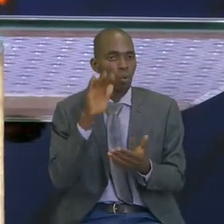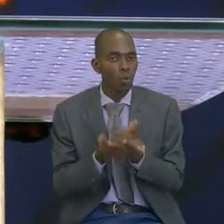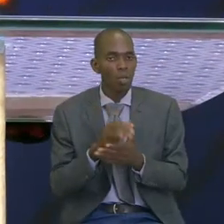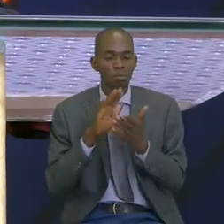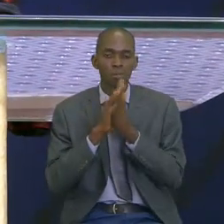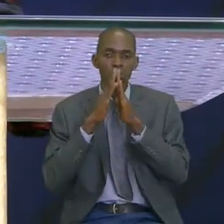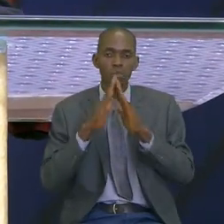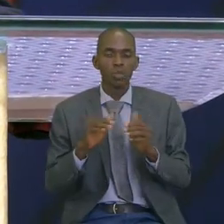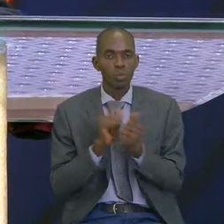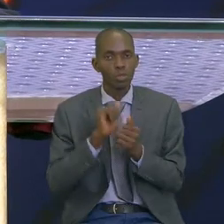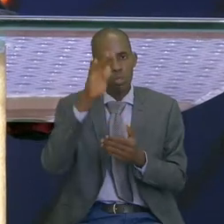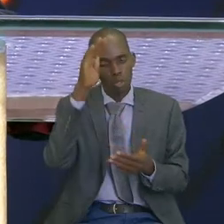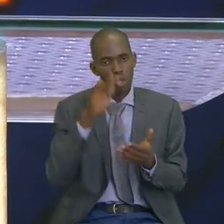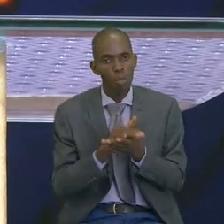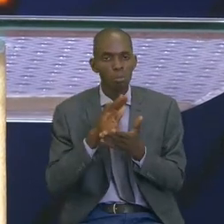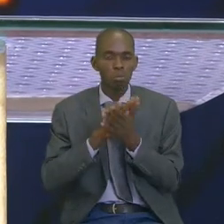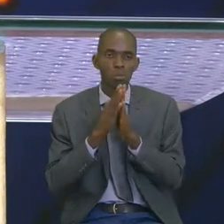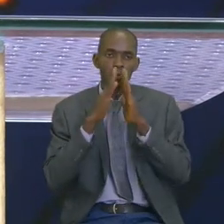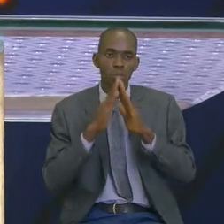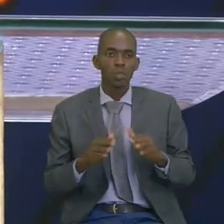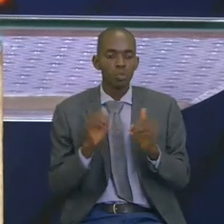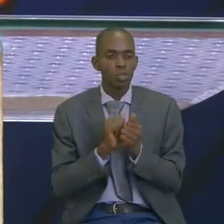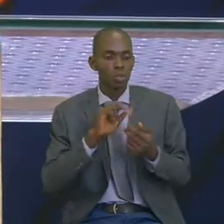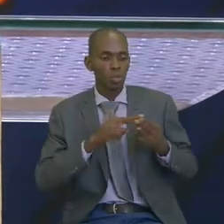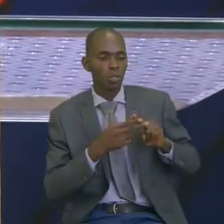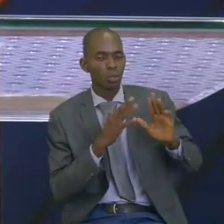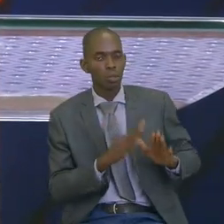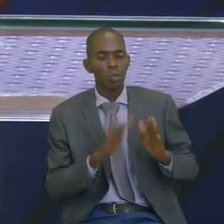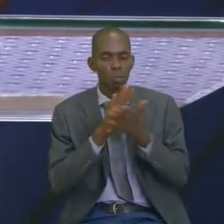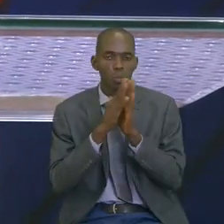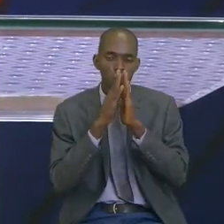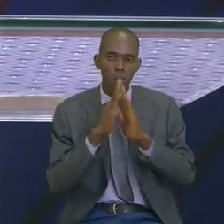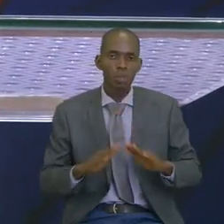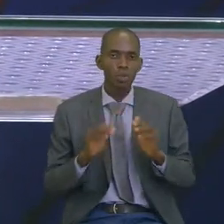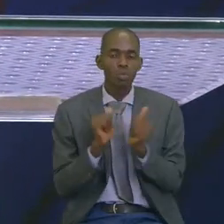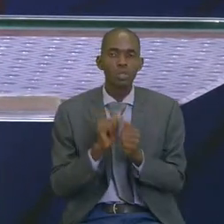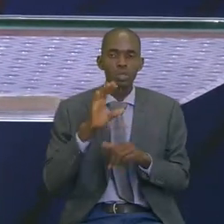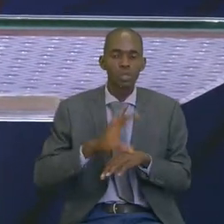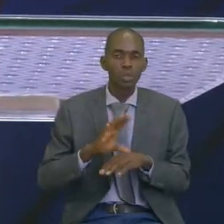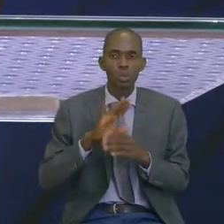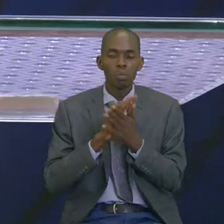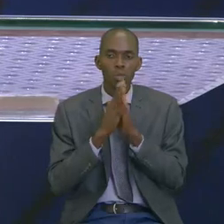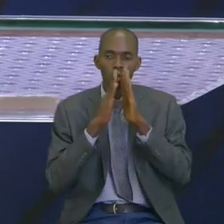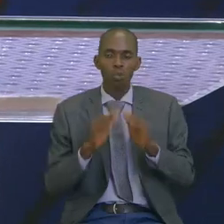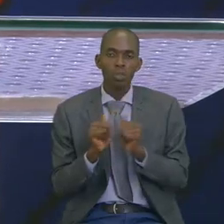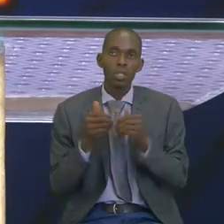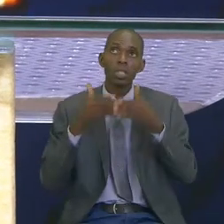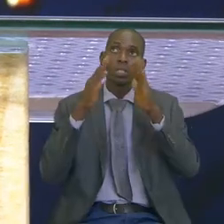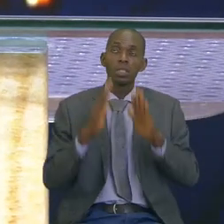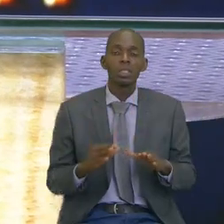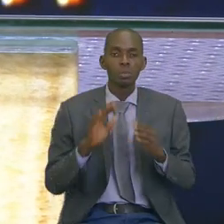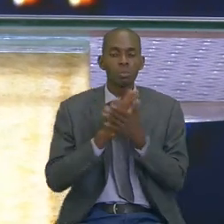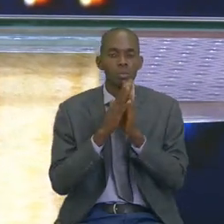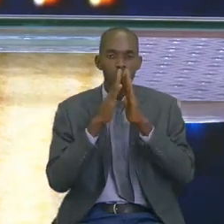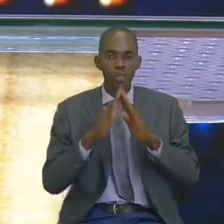with your husband, and peace with your neighbors, and peace with the church, and peace with the leadership, and peace with the